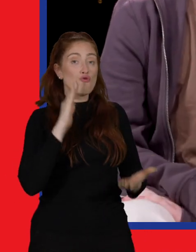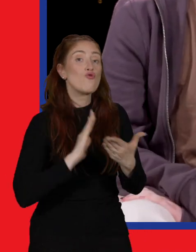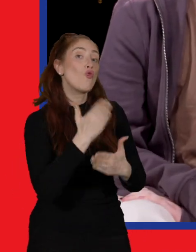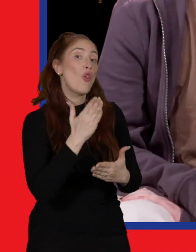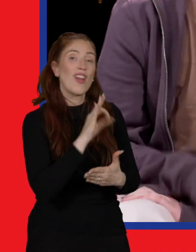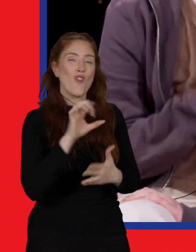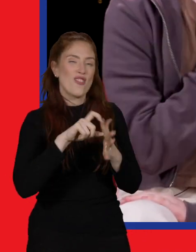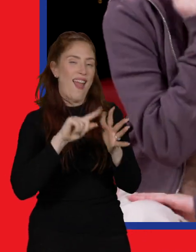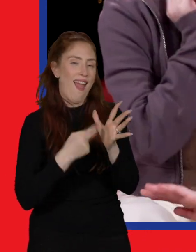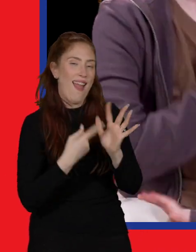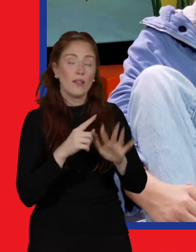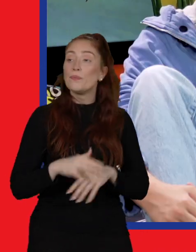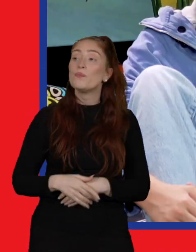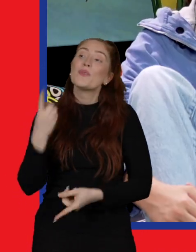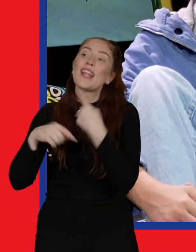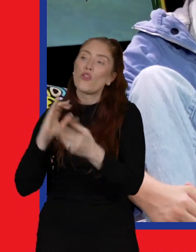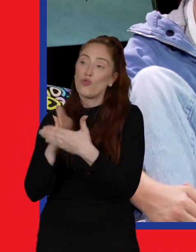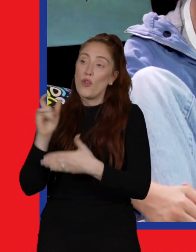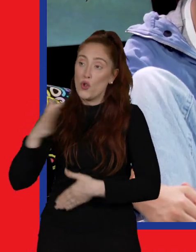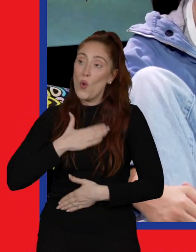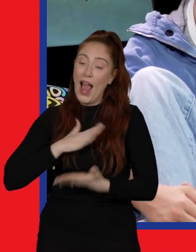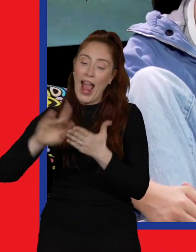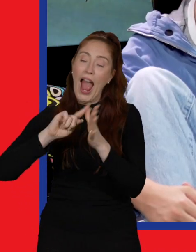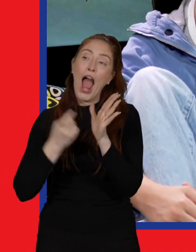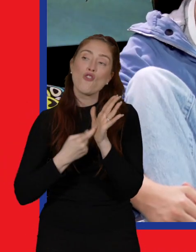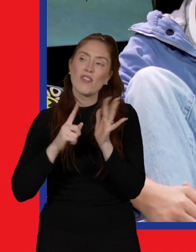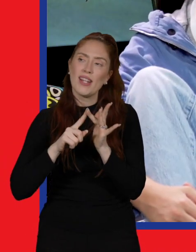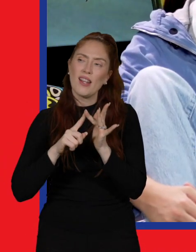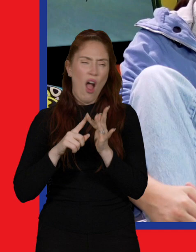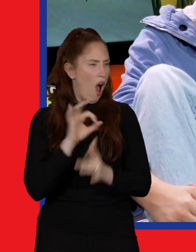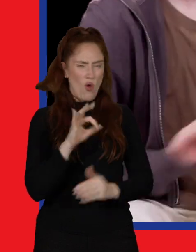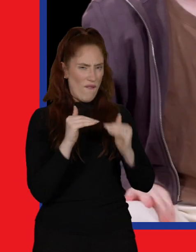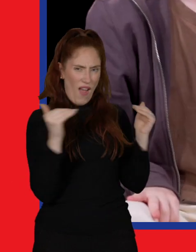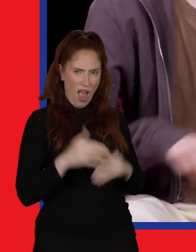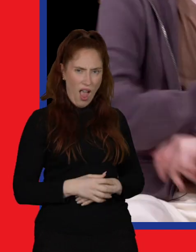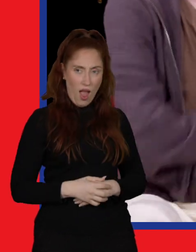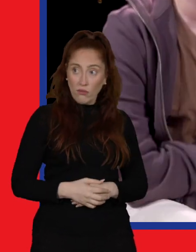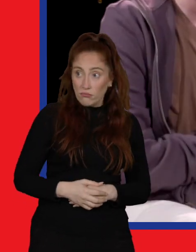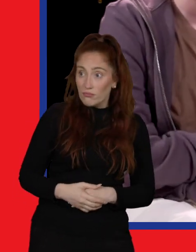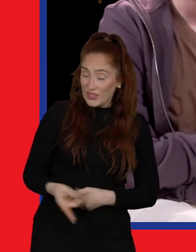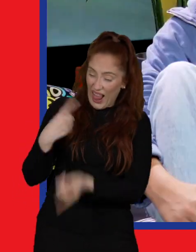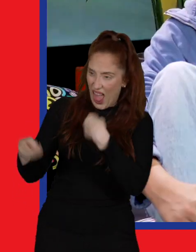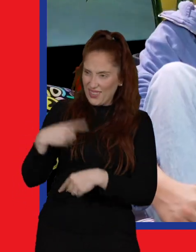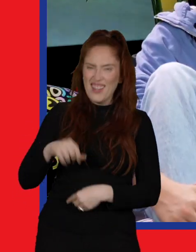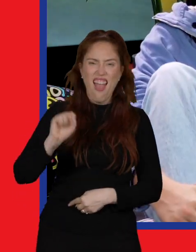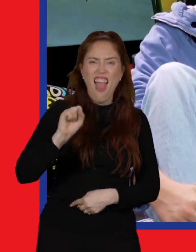I'll pick truth. Tell us the truth. Do you like Harry? Oh no, that's not fair. Yes, it is. Now tell